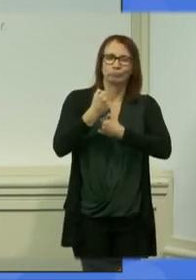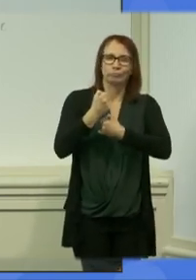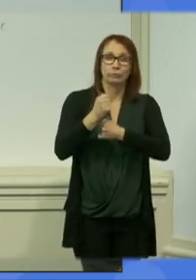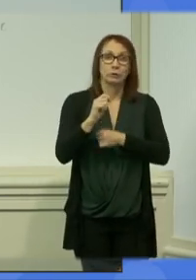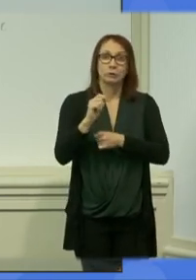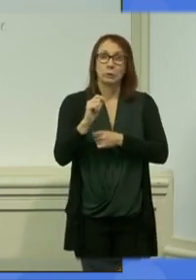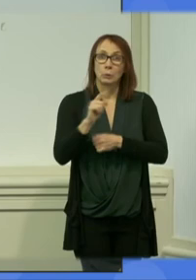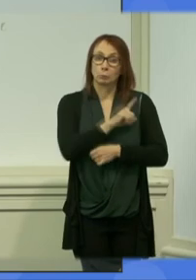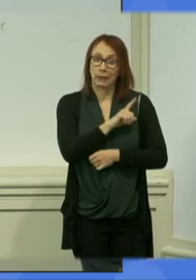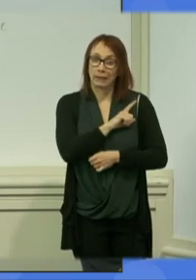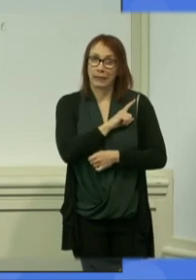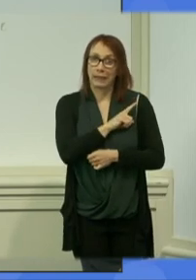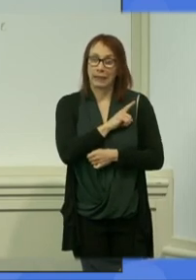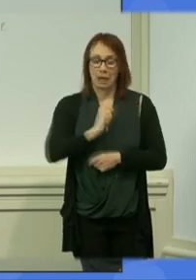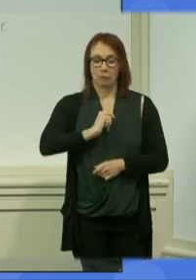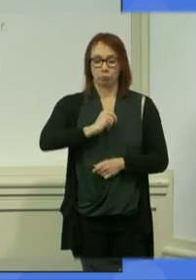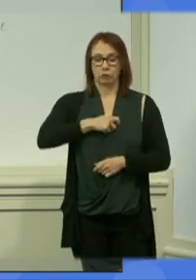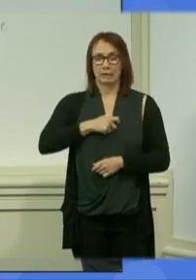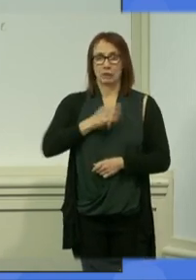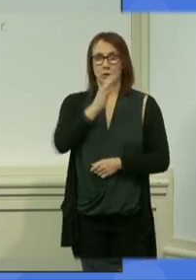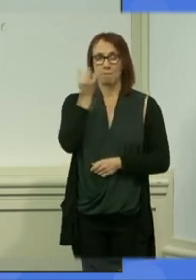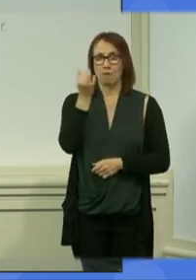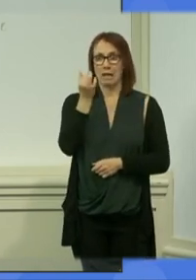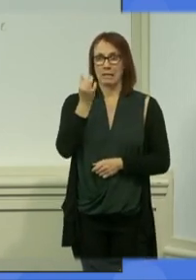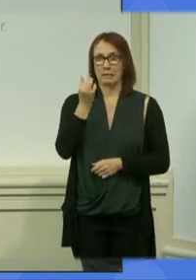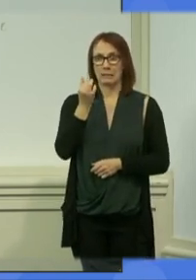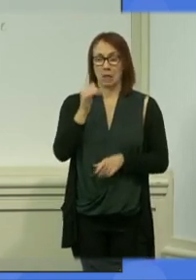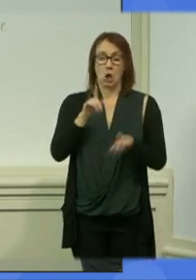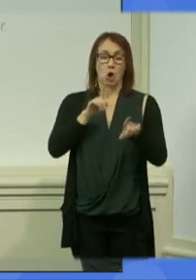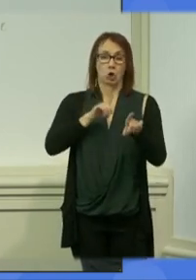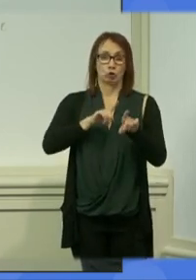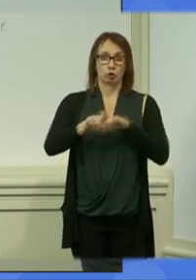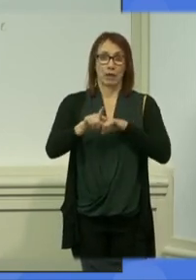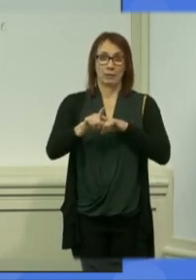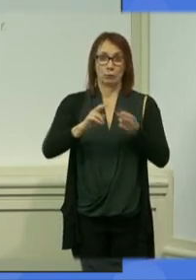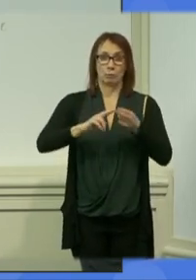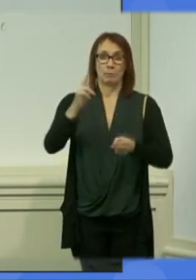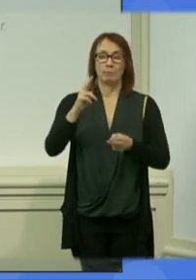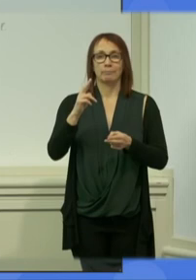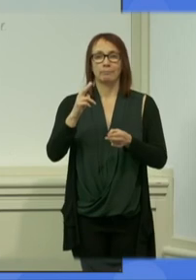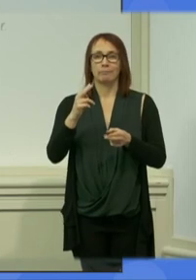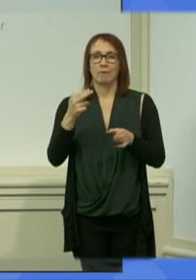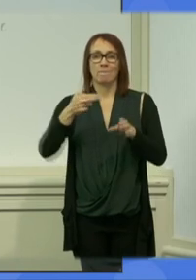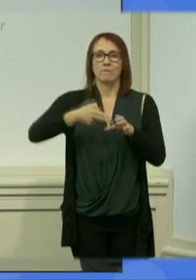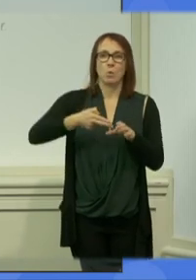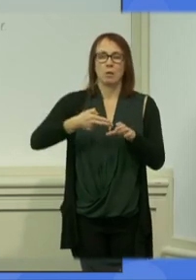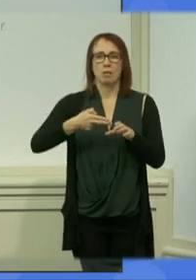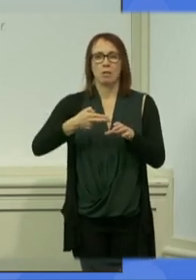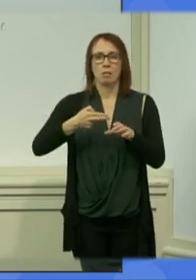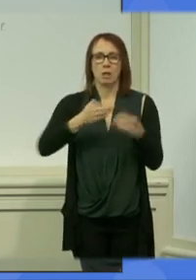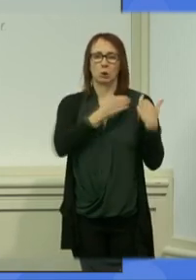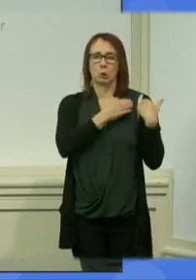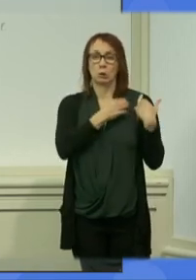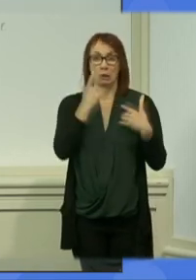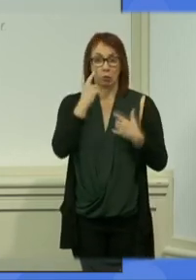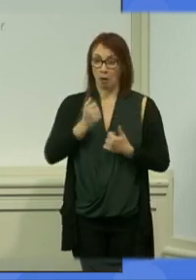gave rise to that was that the president of France tried to introduce increased fuel duties. Now, we might think that's a good idea from an environmental